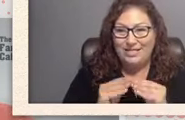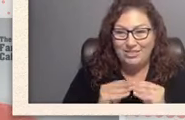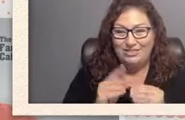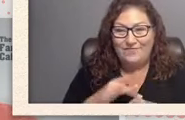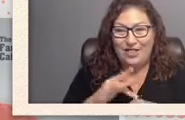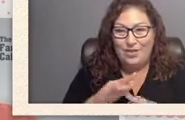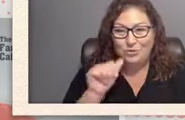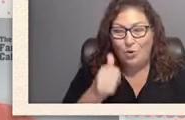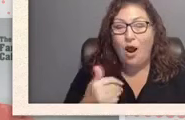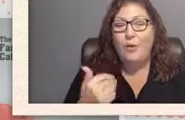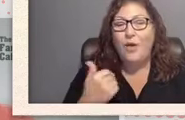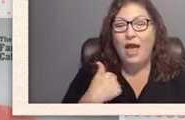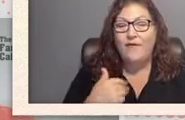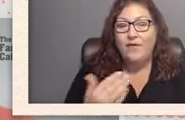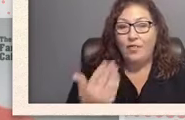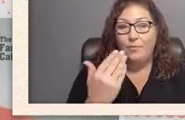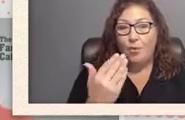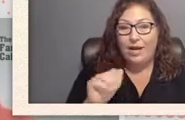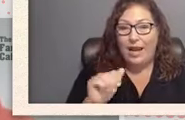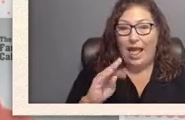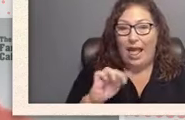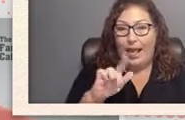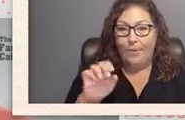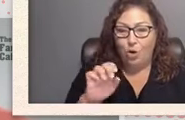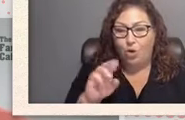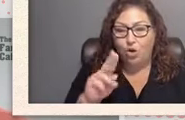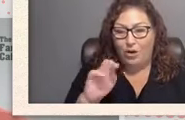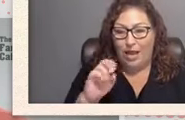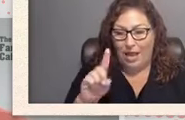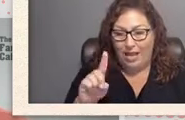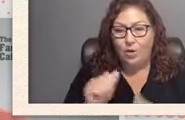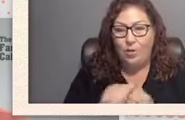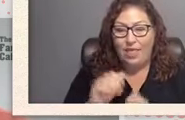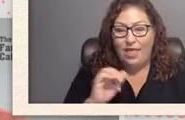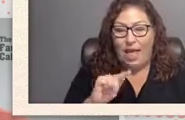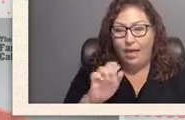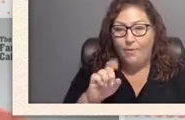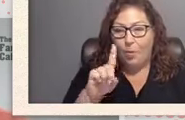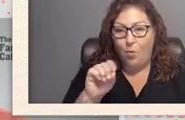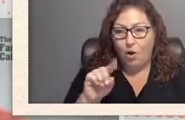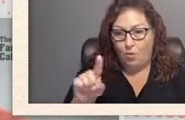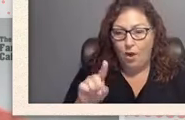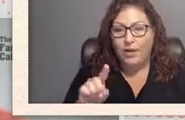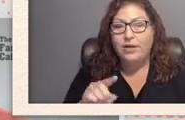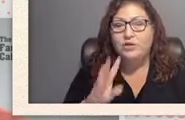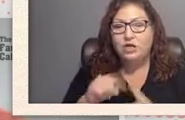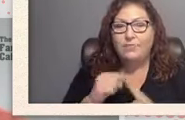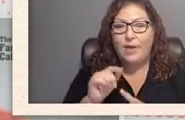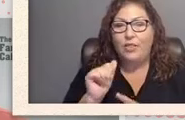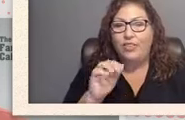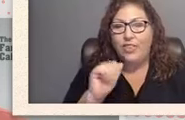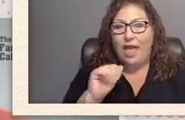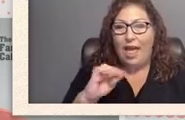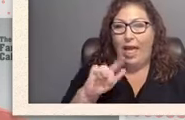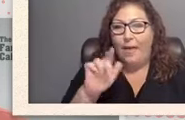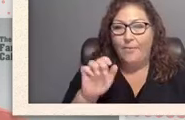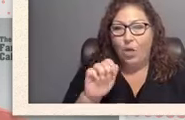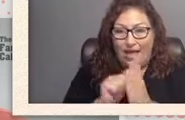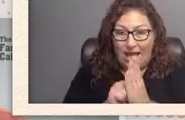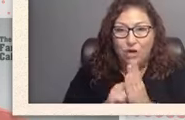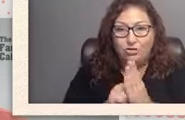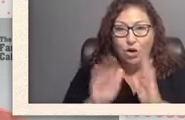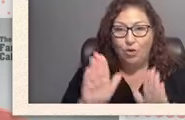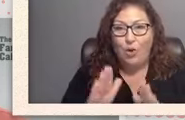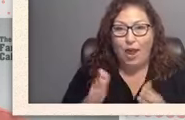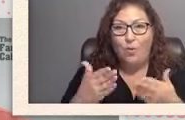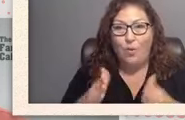morning, we have Able United with Able 101, talking about Able accounts, a great way to save money outside